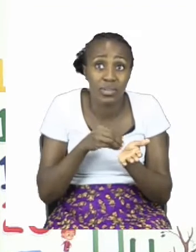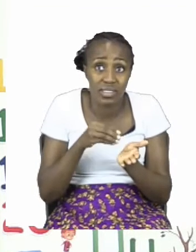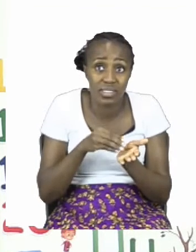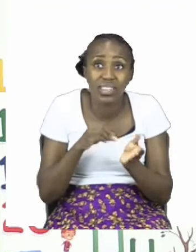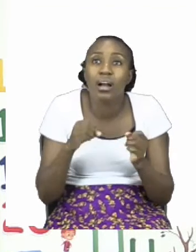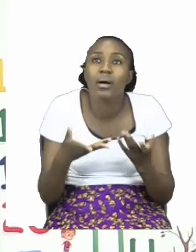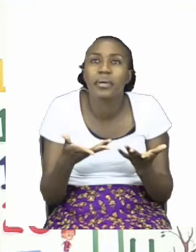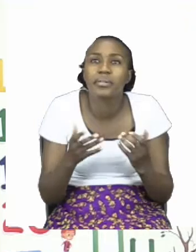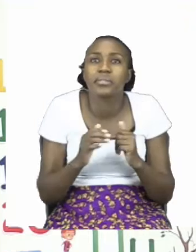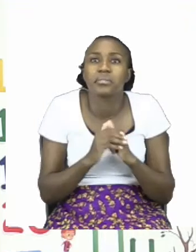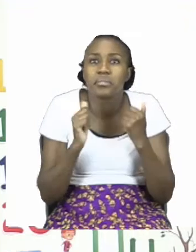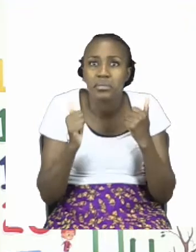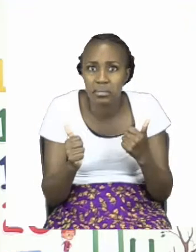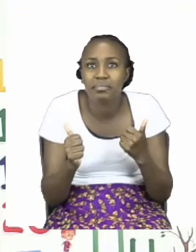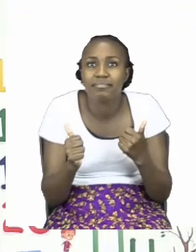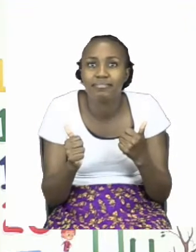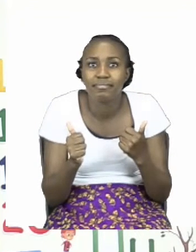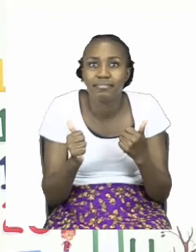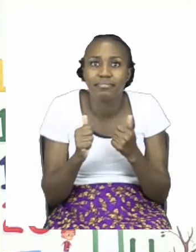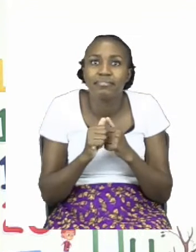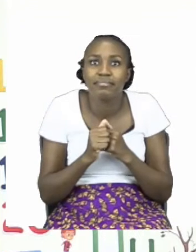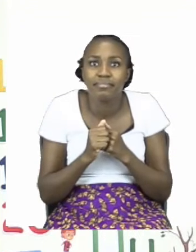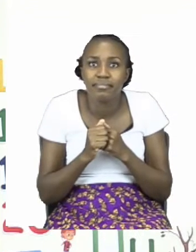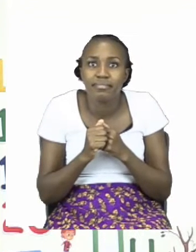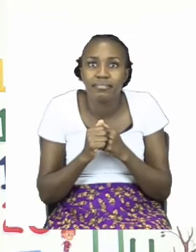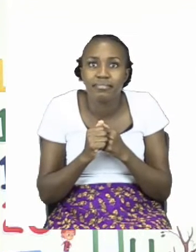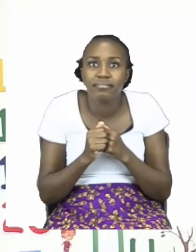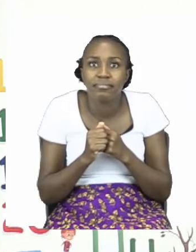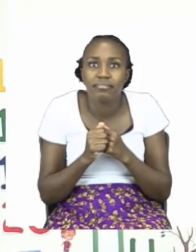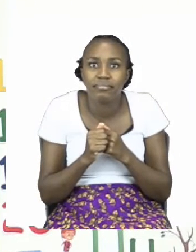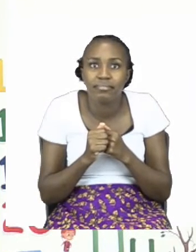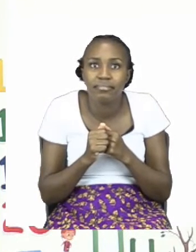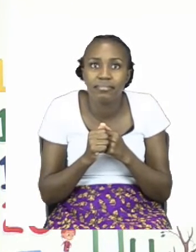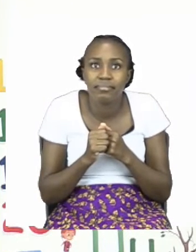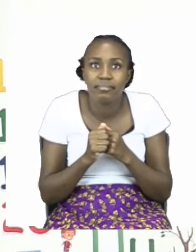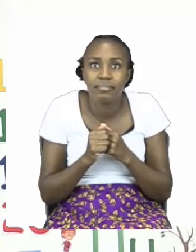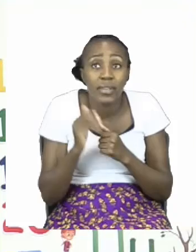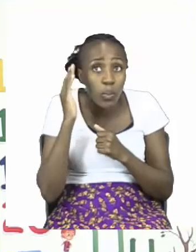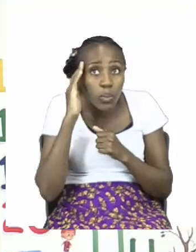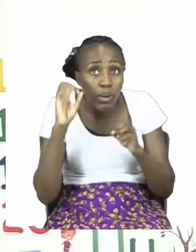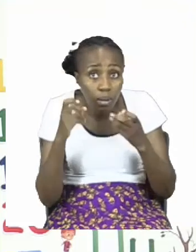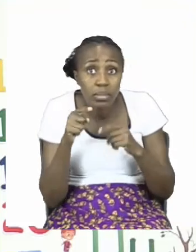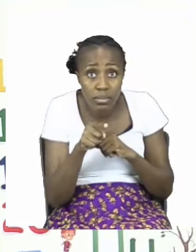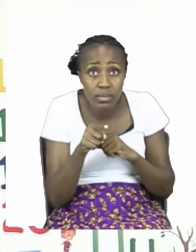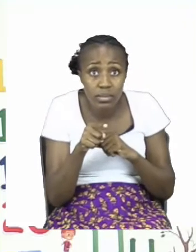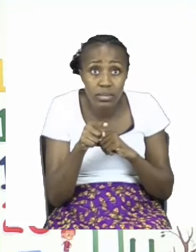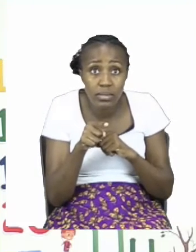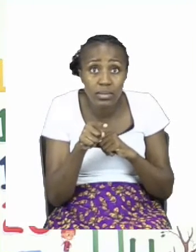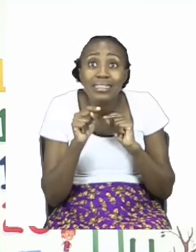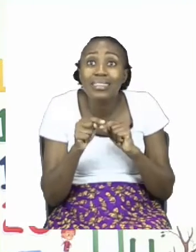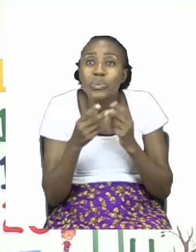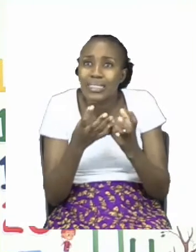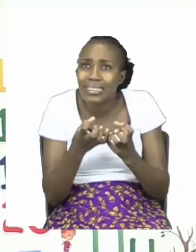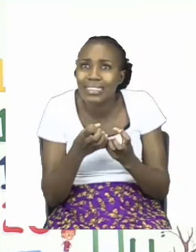$15. Good job, everyone. So now that we know how much we have, we still need to find